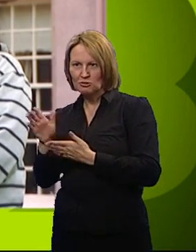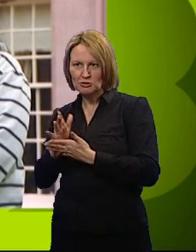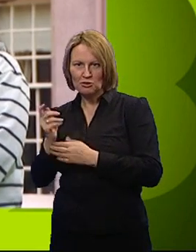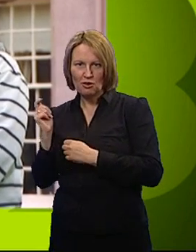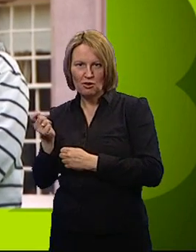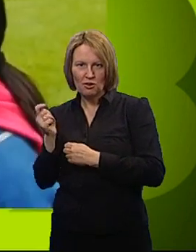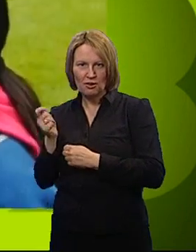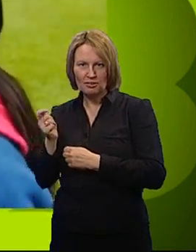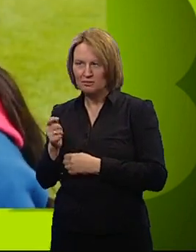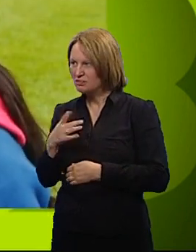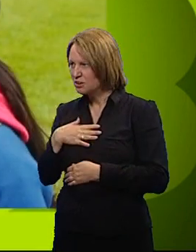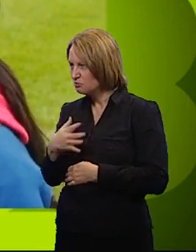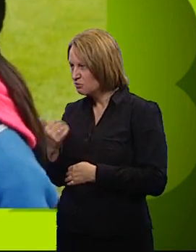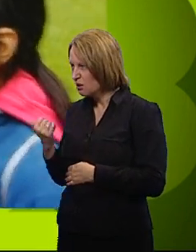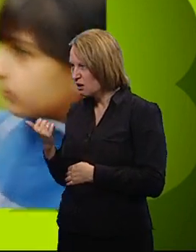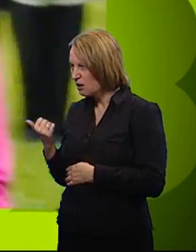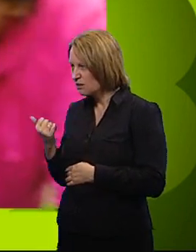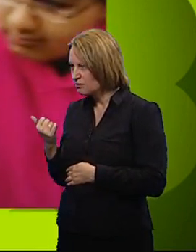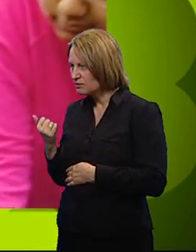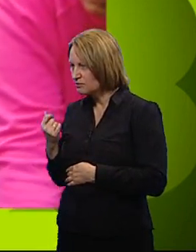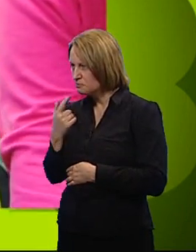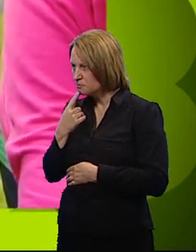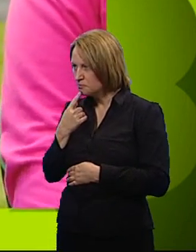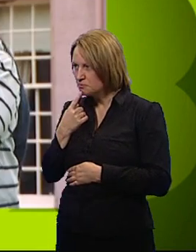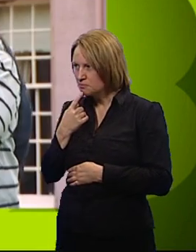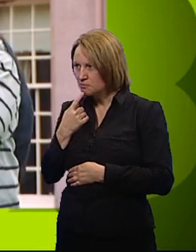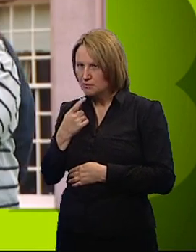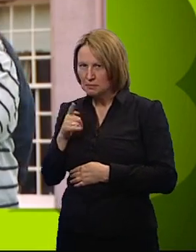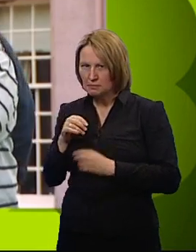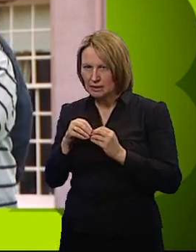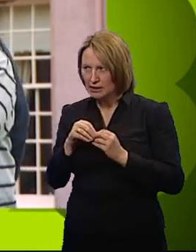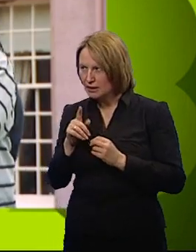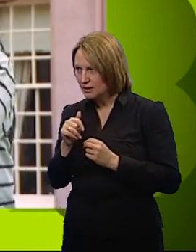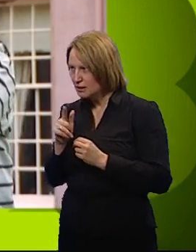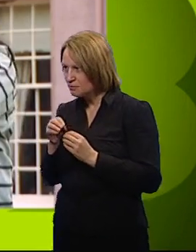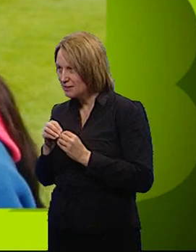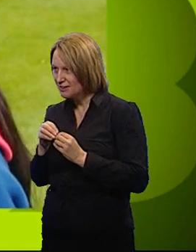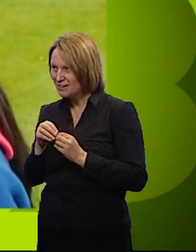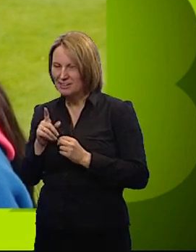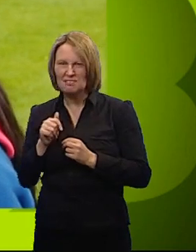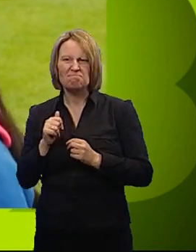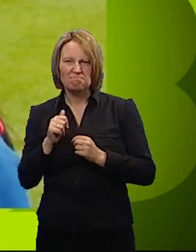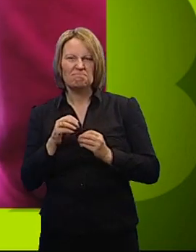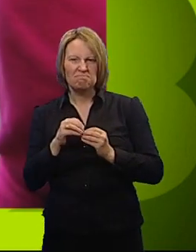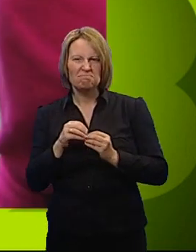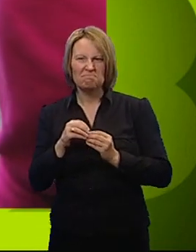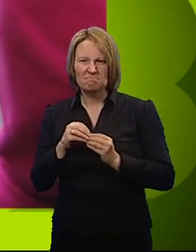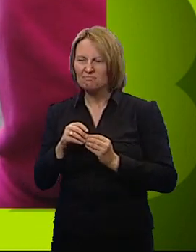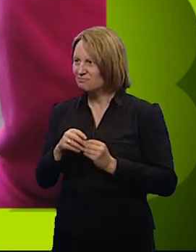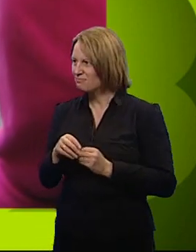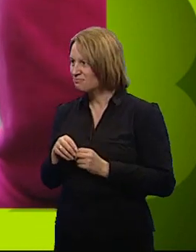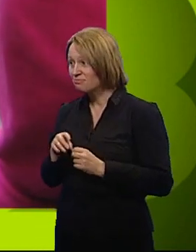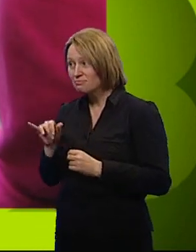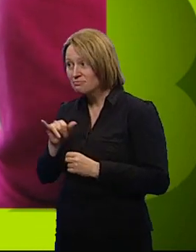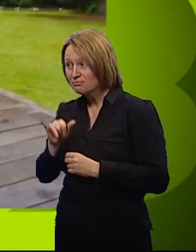fishing, she said that she enjoyed it. Yeah, and she never said she was surprised that she enjoyed it. Okay, so going with B? B. Yeah. B. Yeah. So what's your